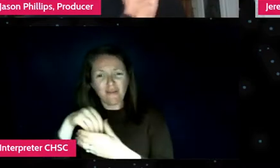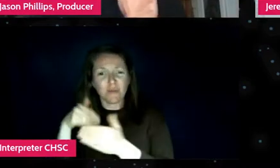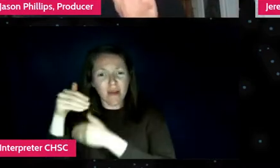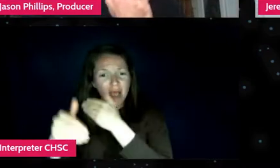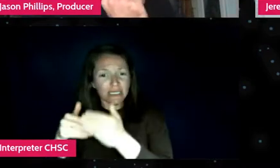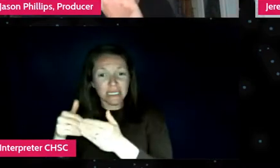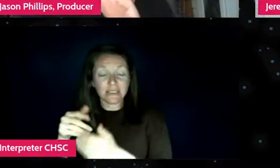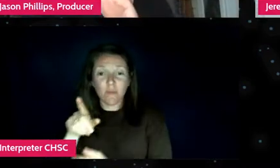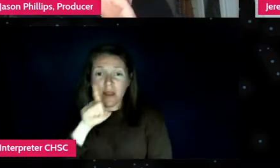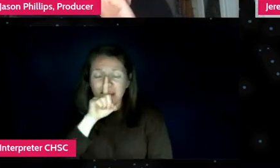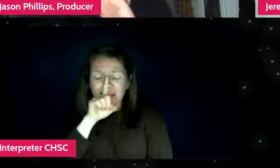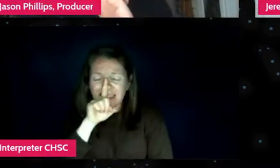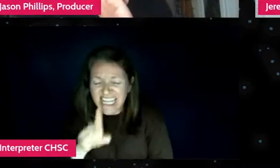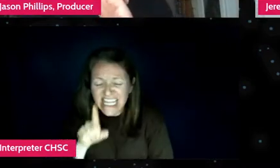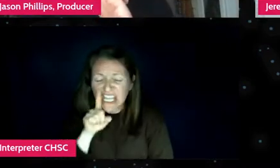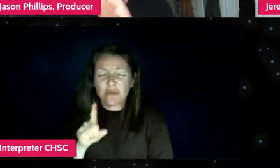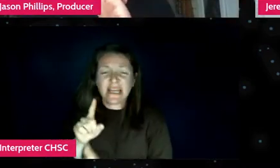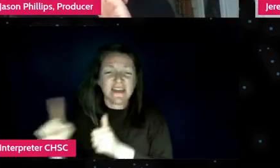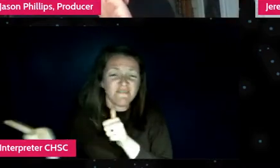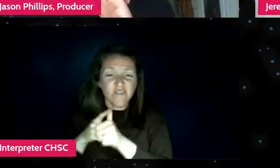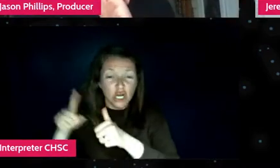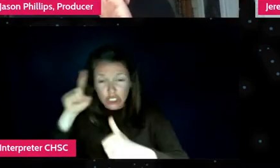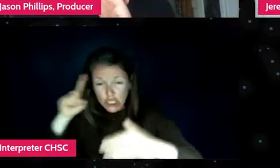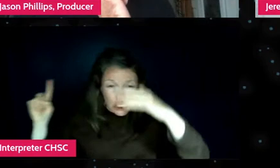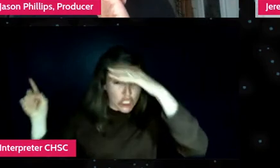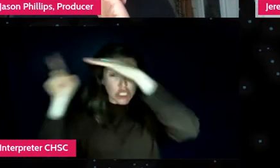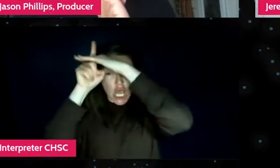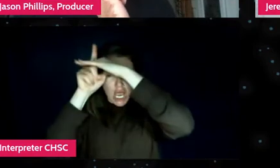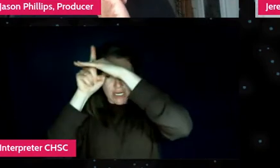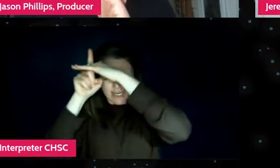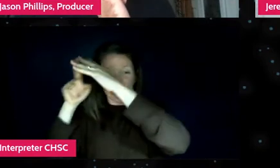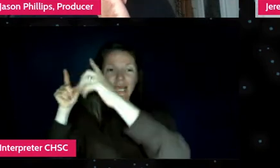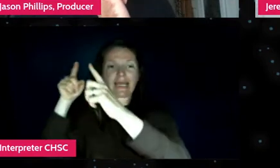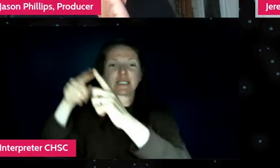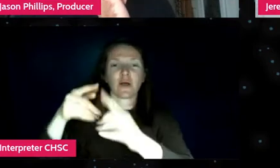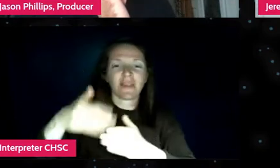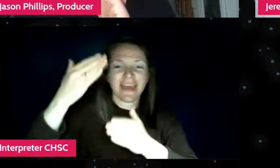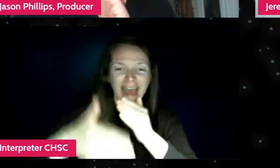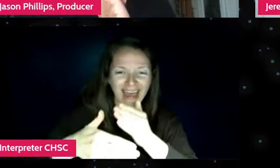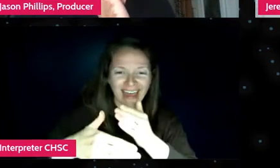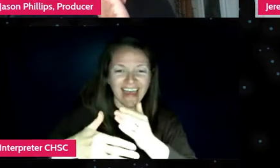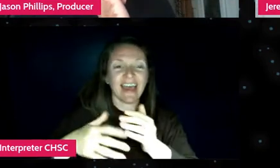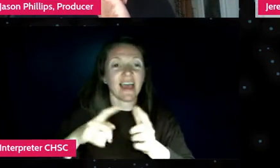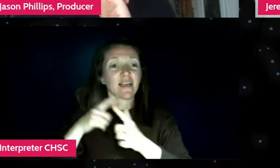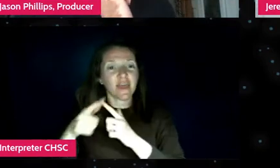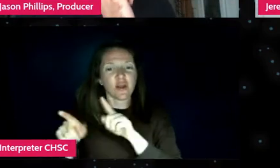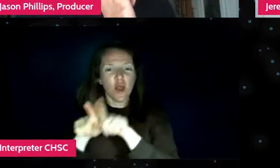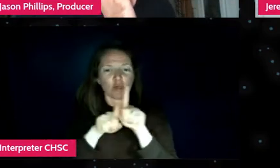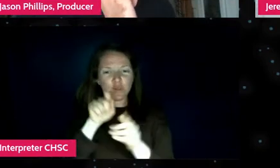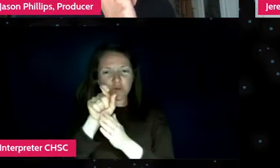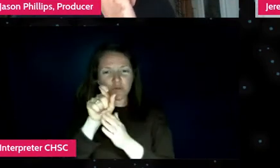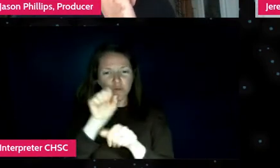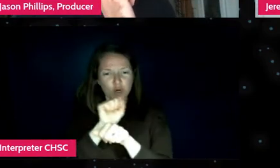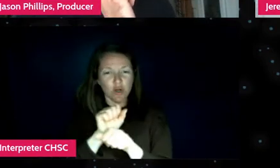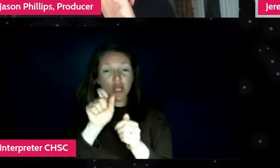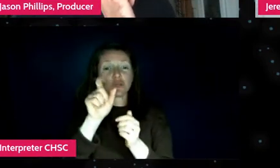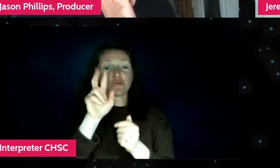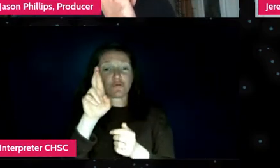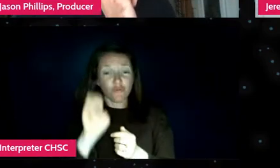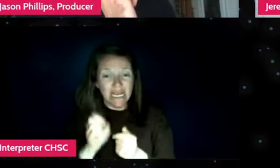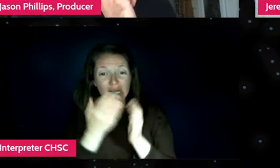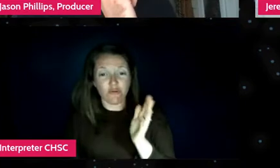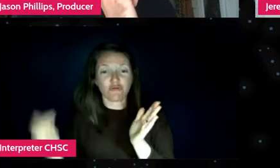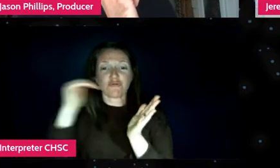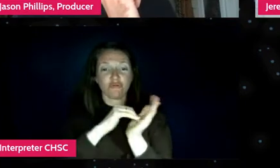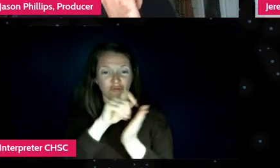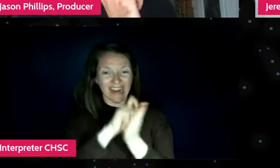since literally the first thought all the way through the end. And also worked on the rewriting team that worked as